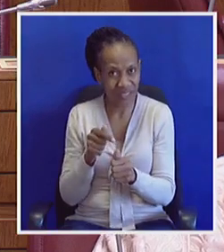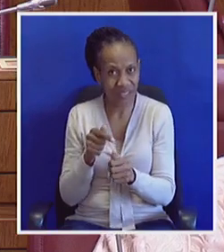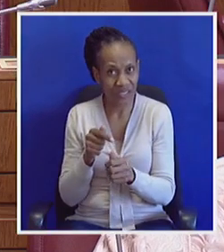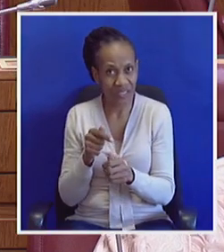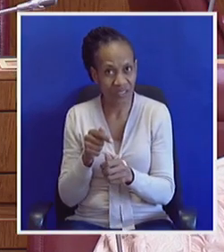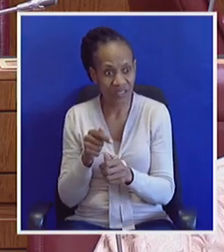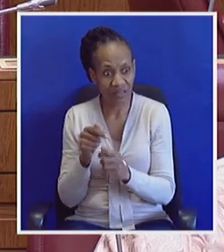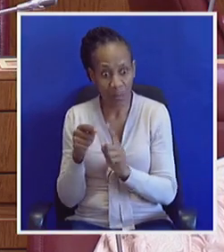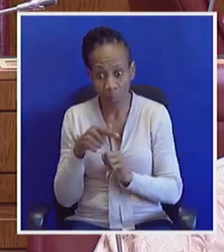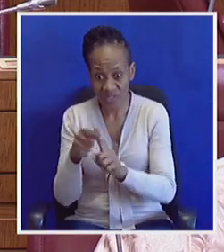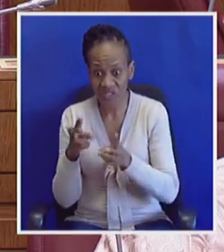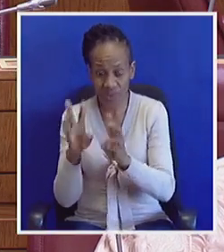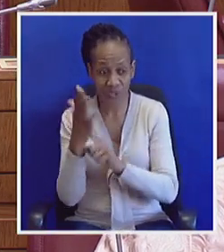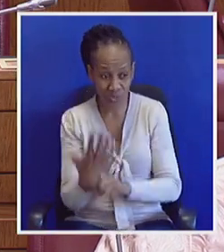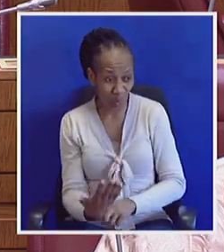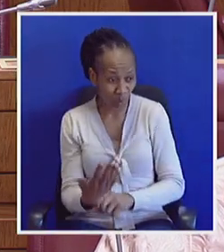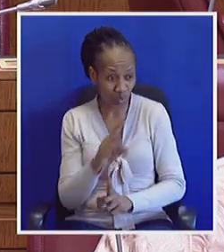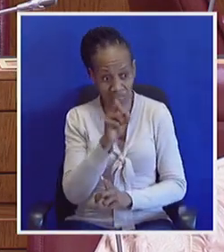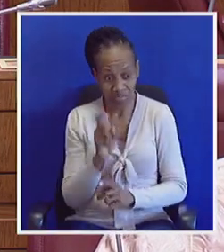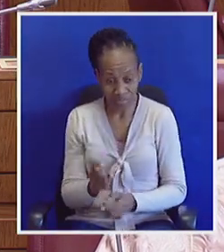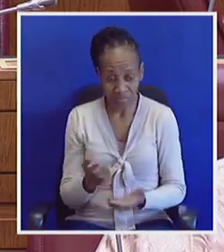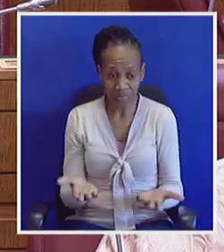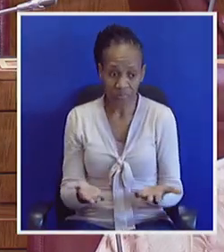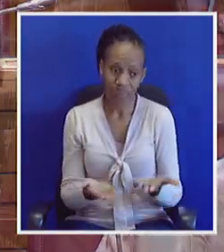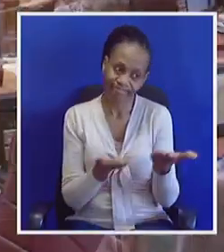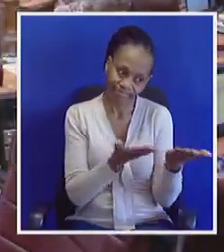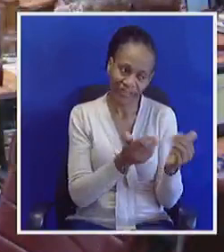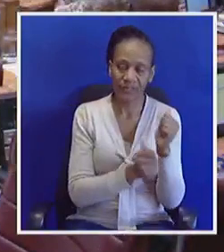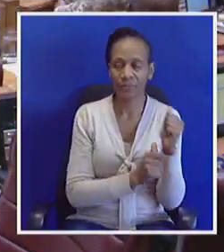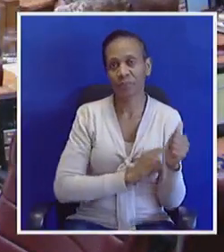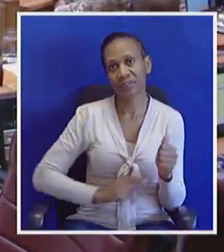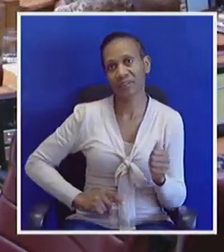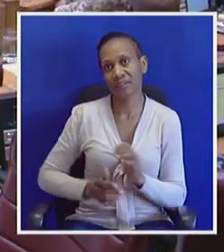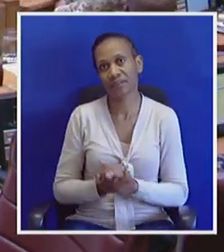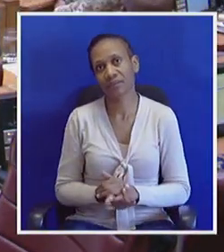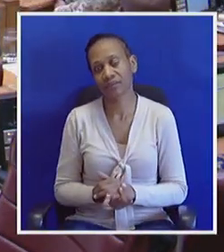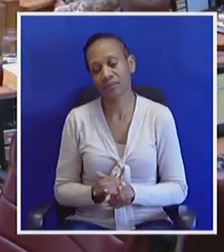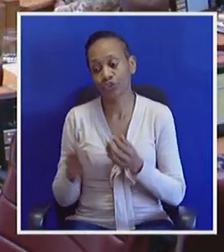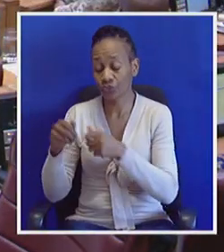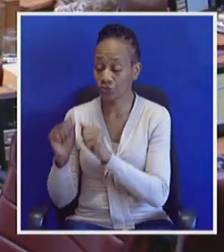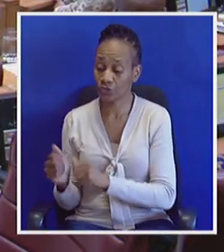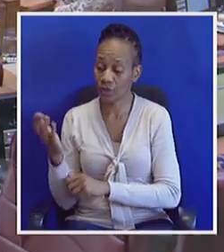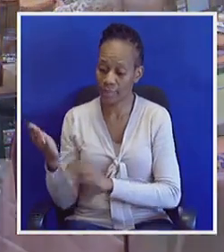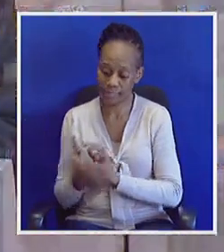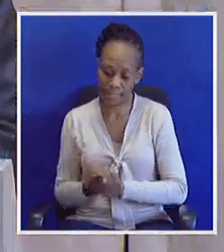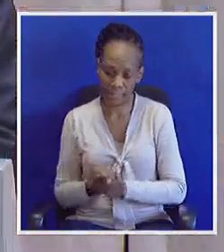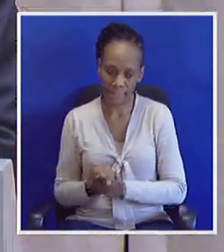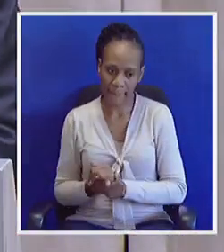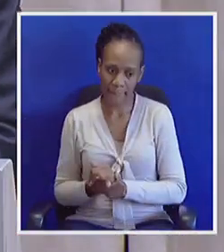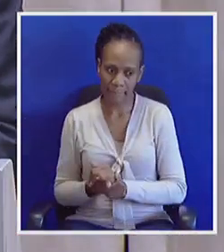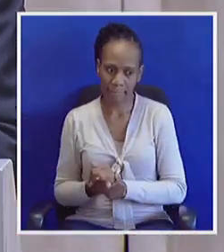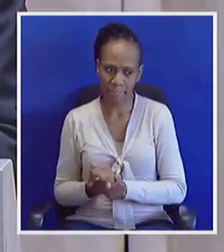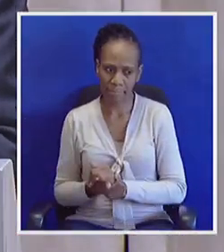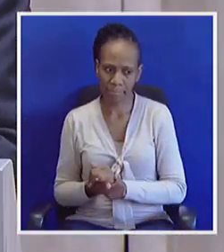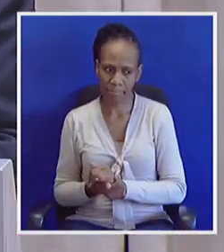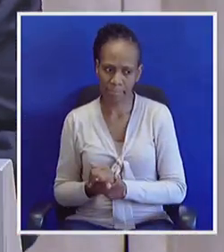results? Thank you very much. Thank you, sir. Deputy President. Madam Chairperson, we have been seeking to